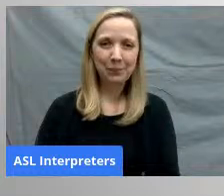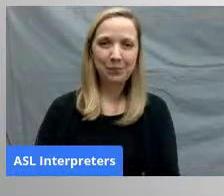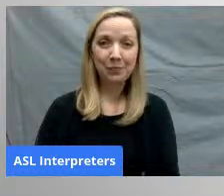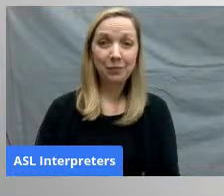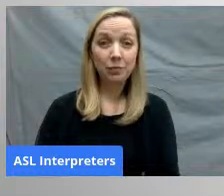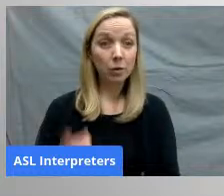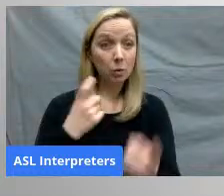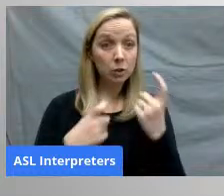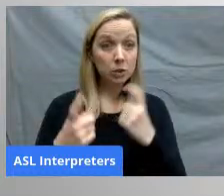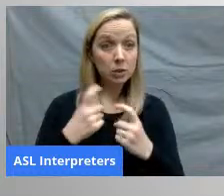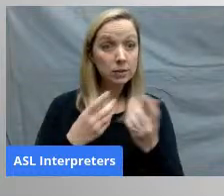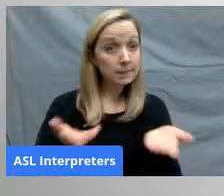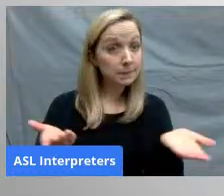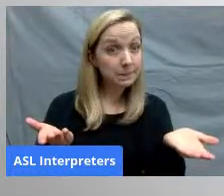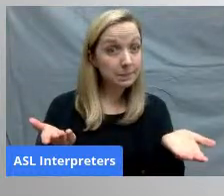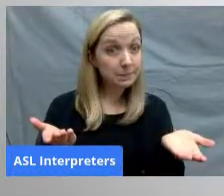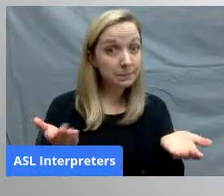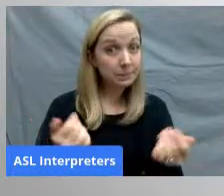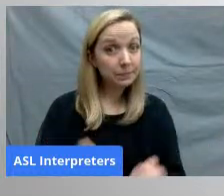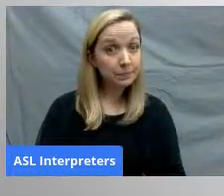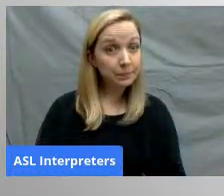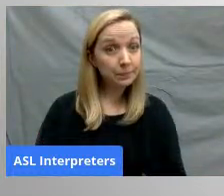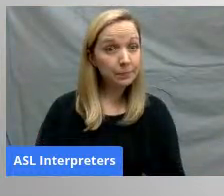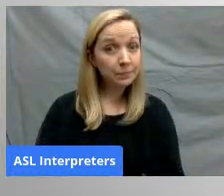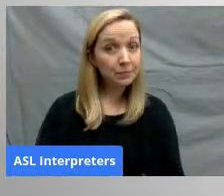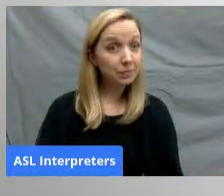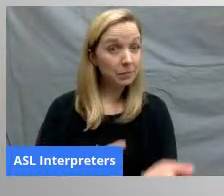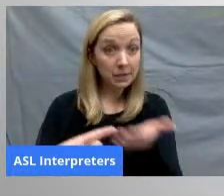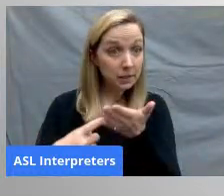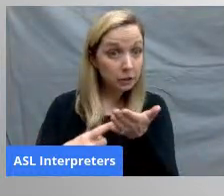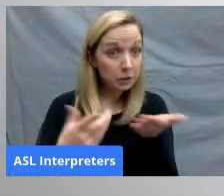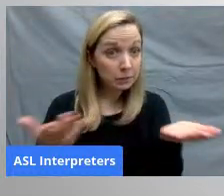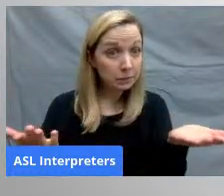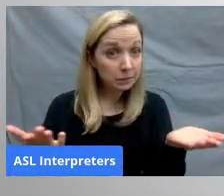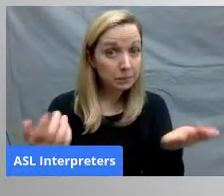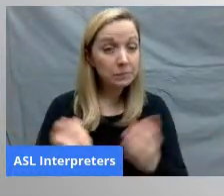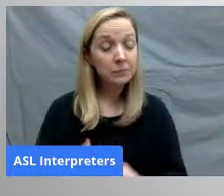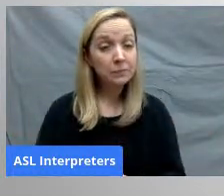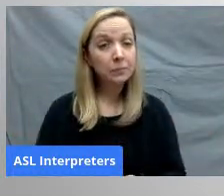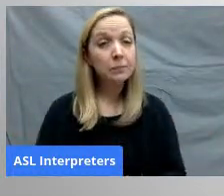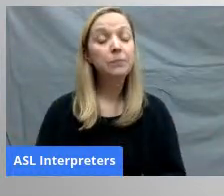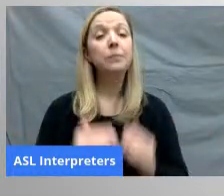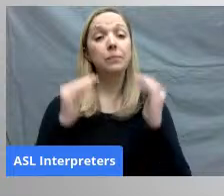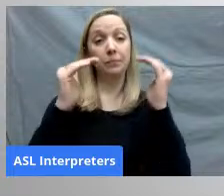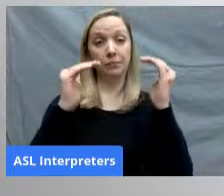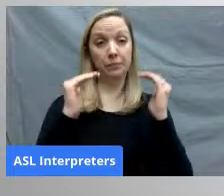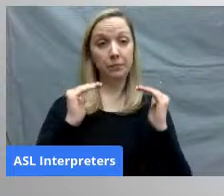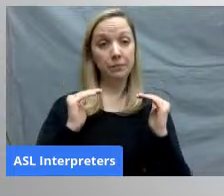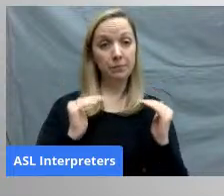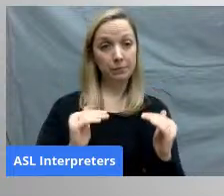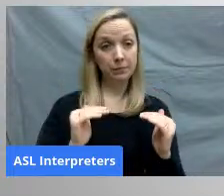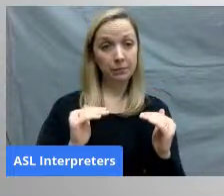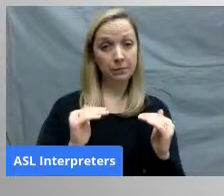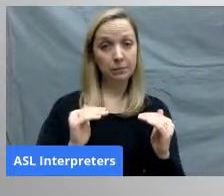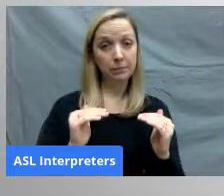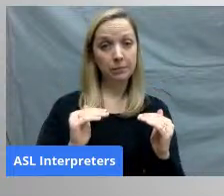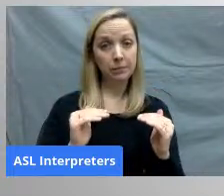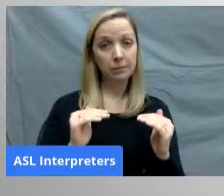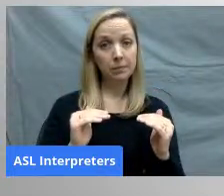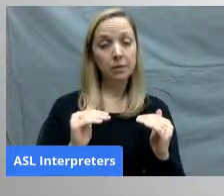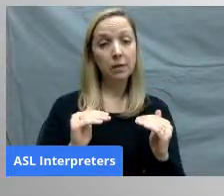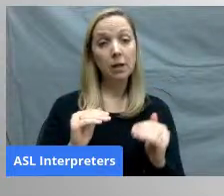Any questions or discussion? Moving forward,